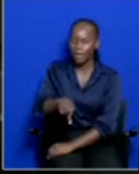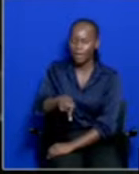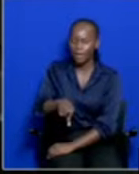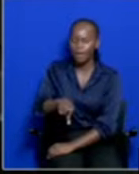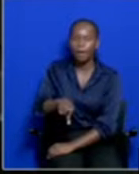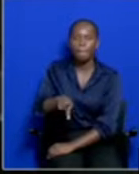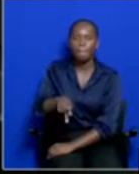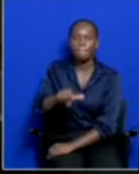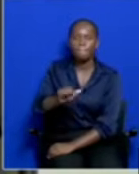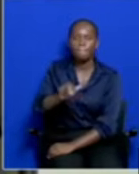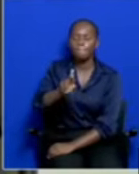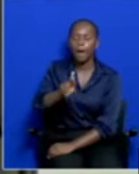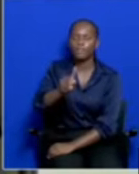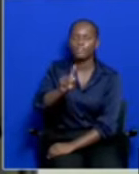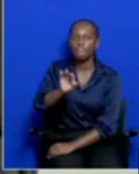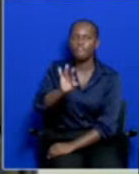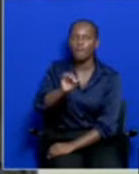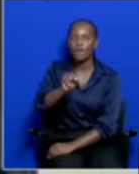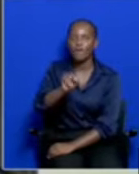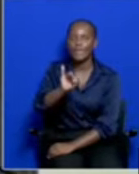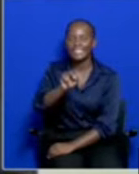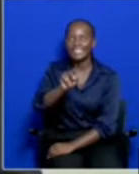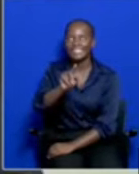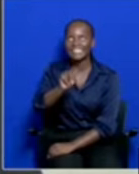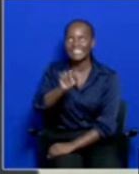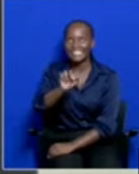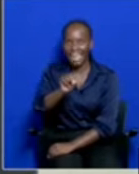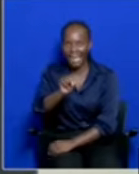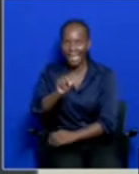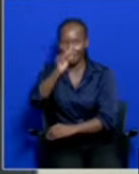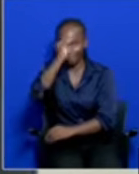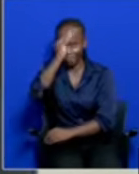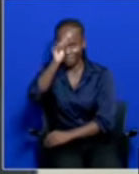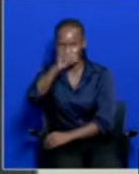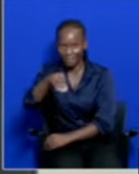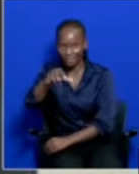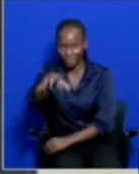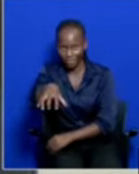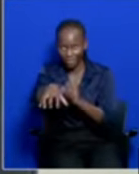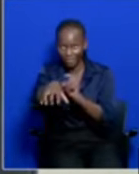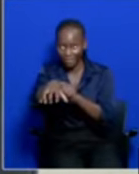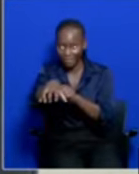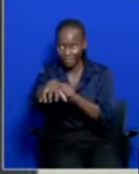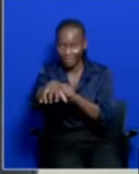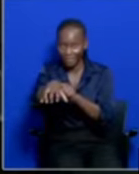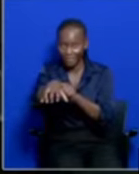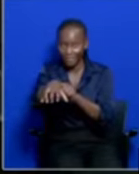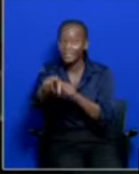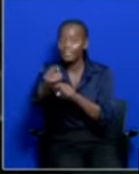IPID? The police, the Patfontein referred it to us now. Oh, okay.